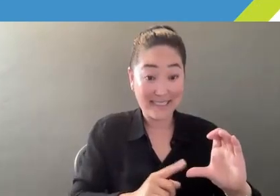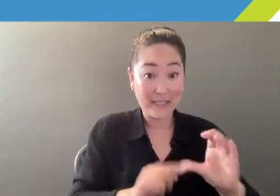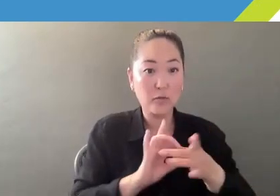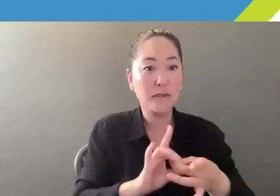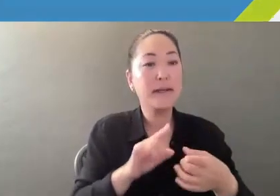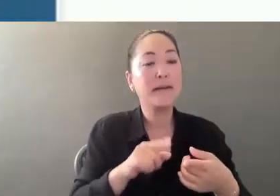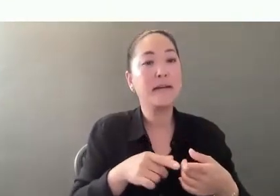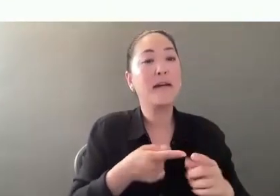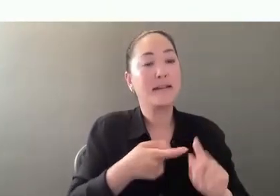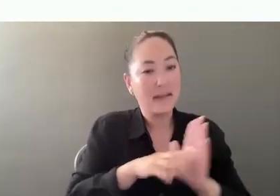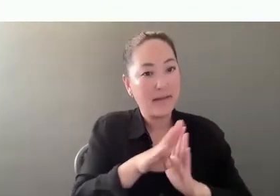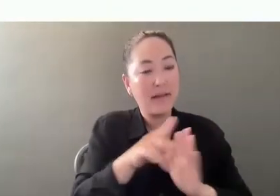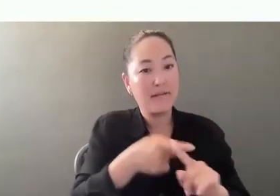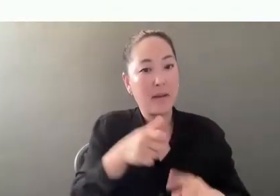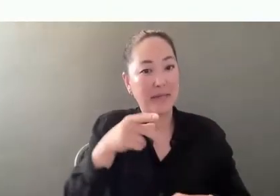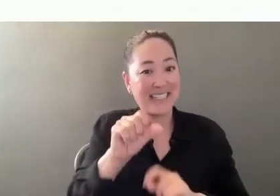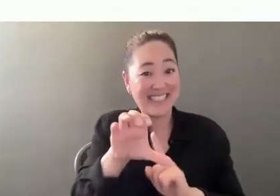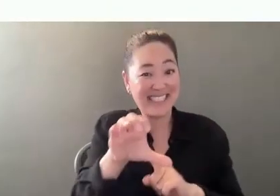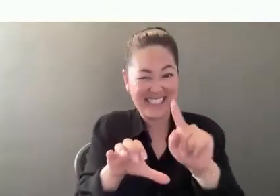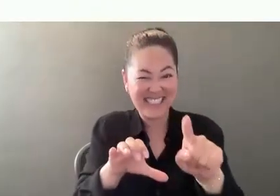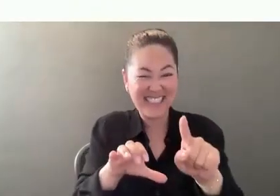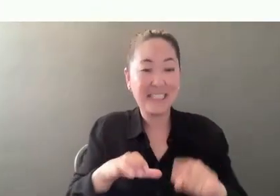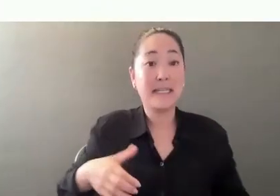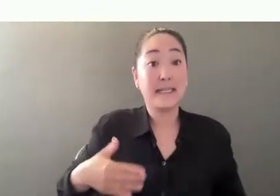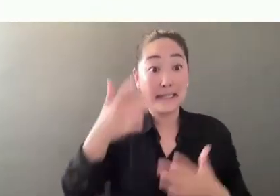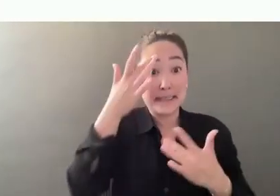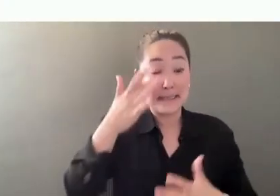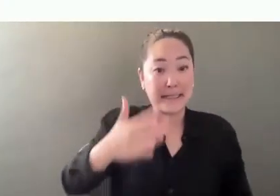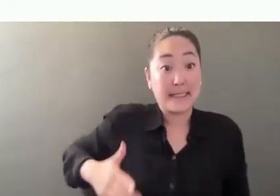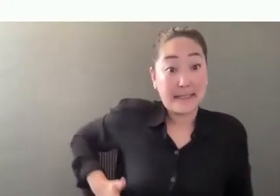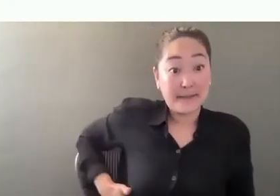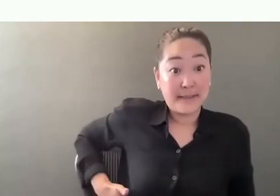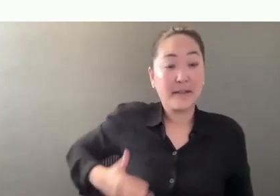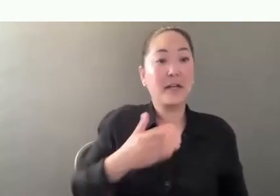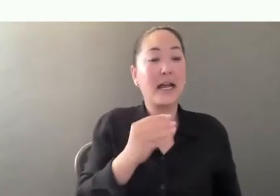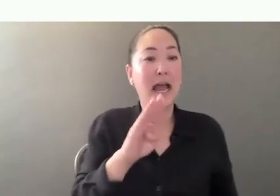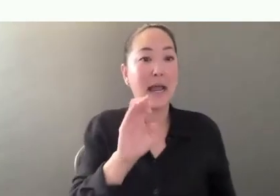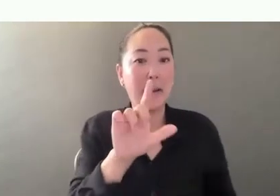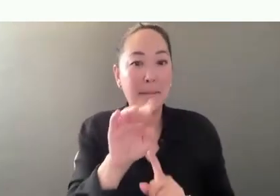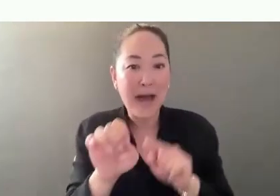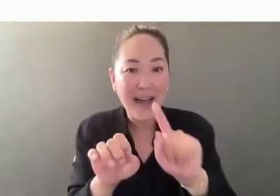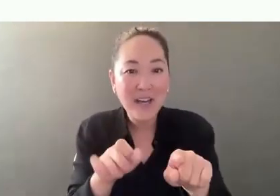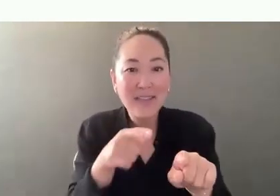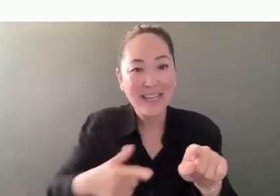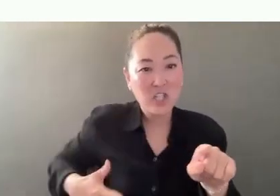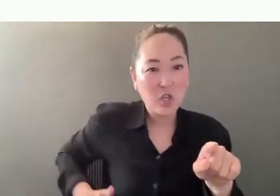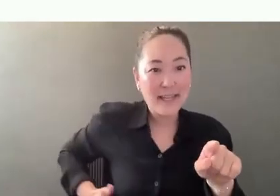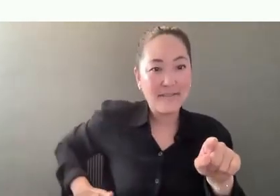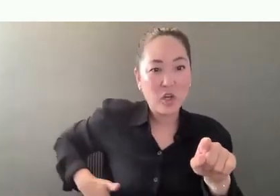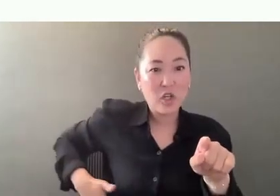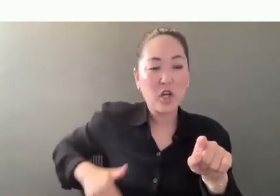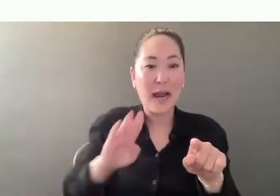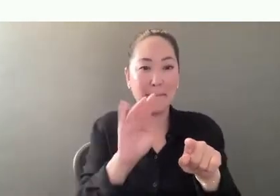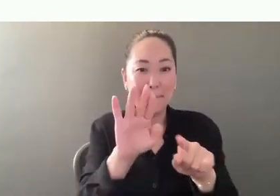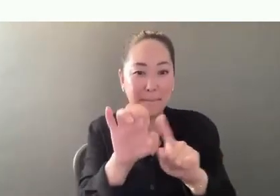So, this is the disease of liver and bowel, okay? There's your bile ducts, there's your bowel. Your liver and bowel are